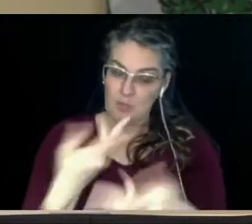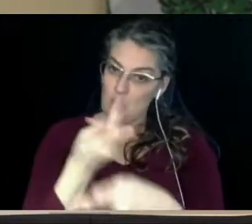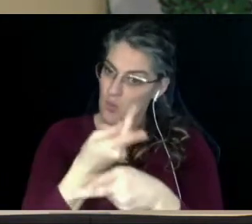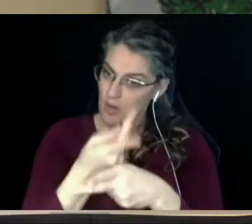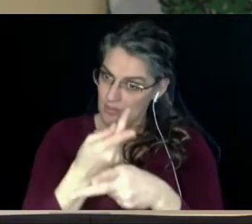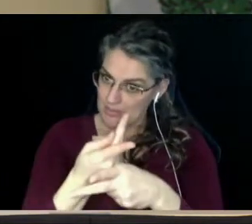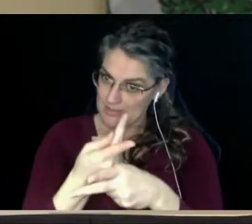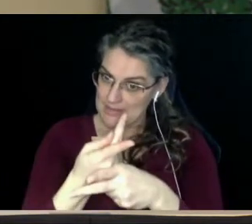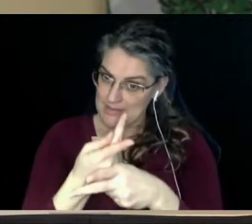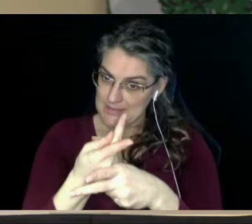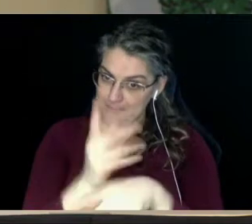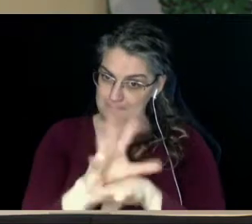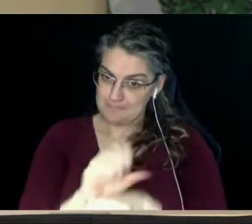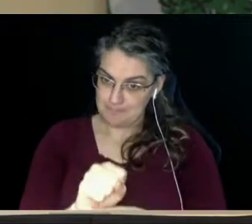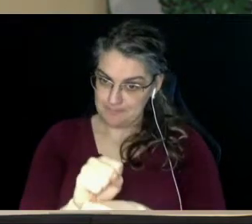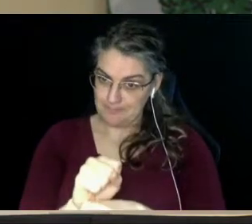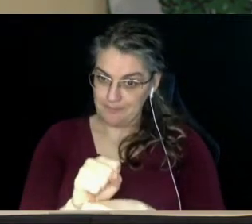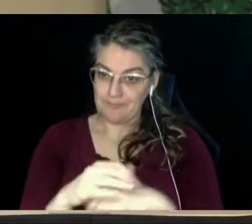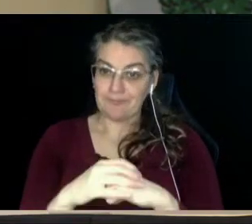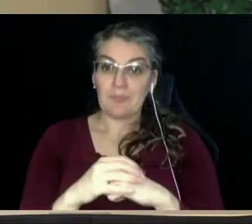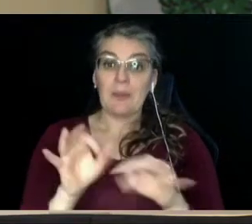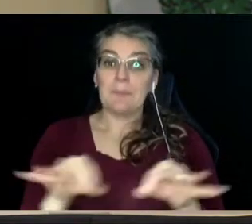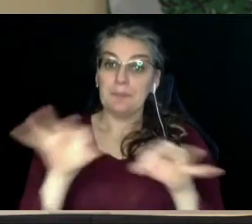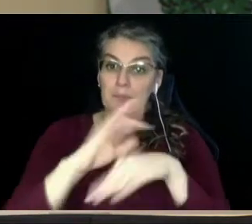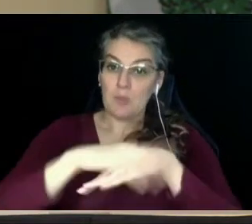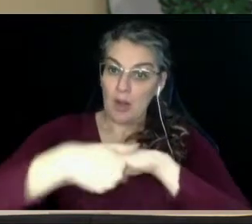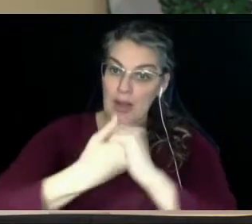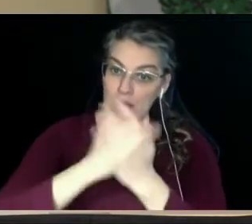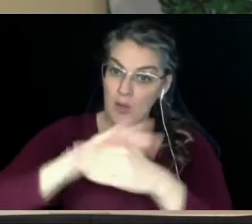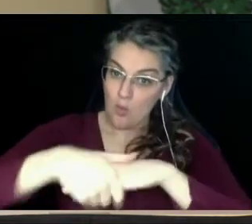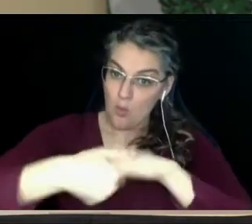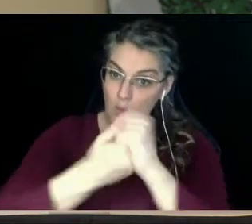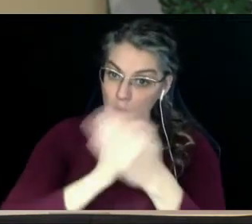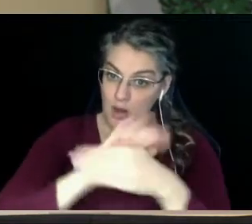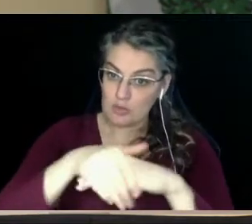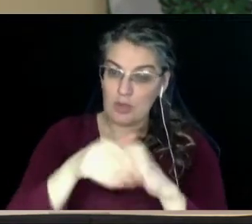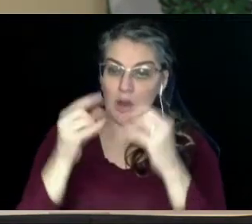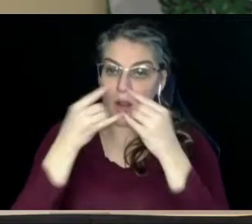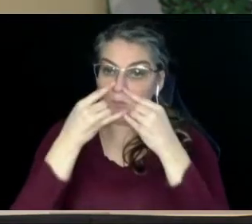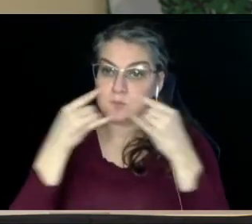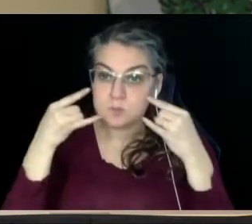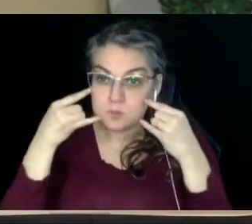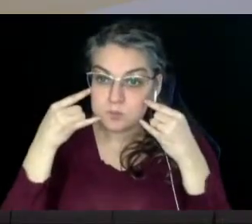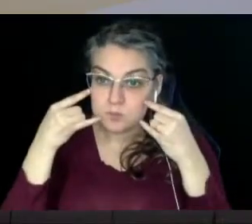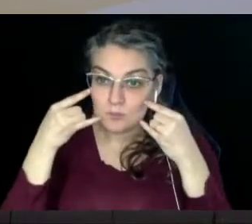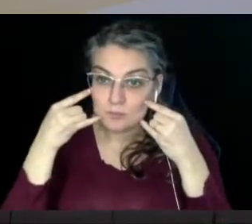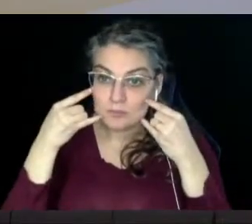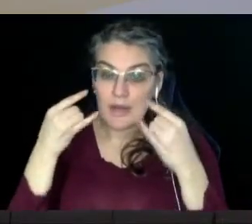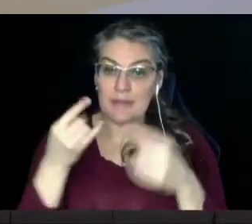guidance, wash your hands, wear a mask, and keep your circle of contact small. Thank you.